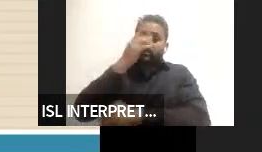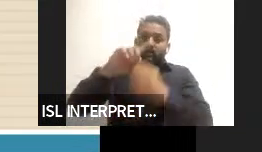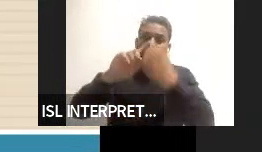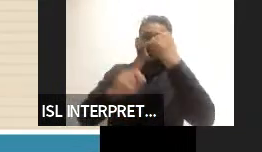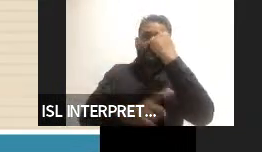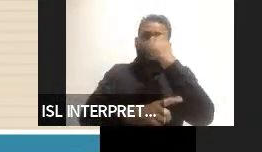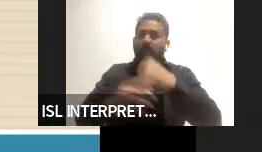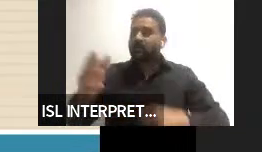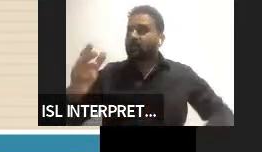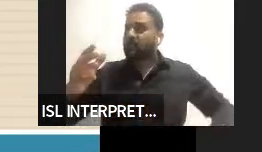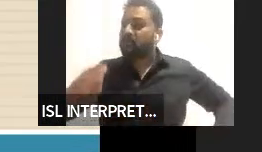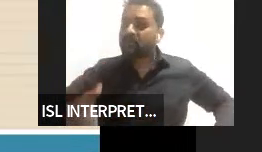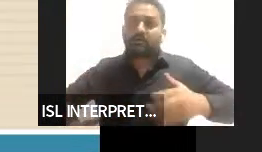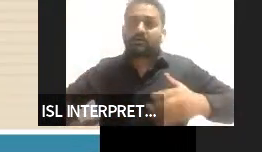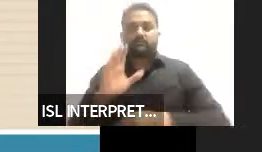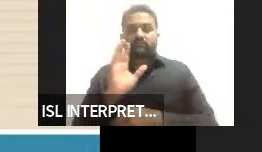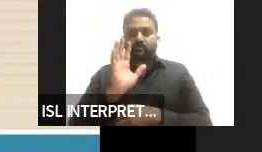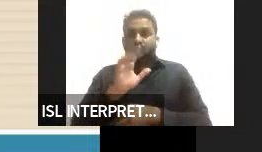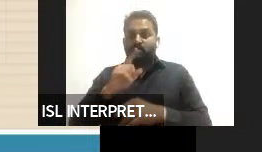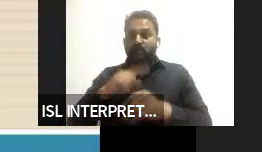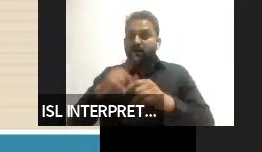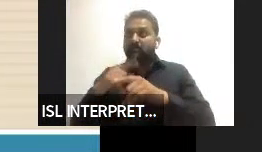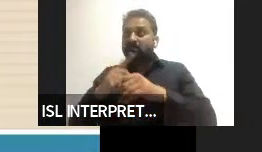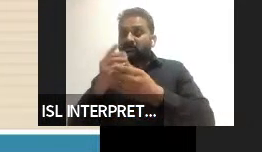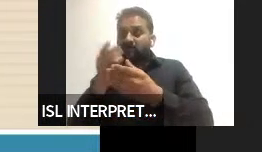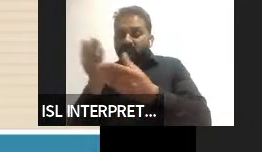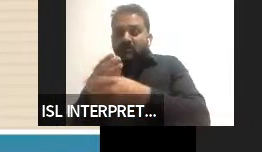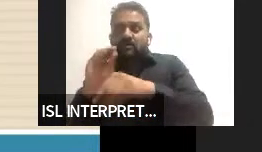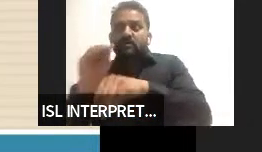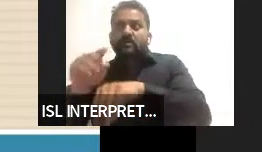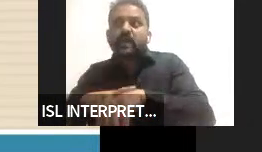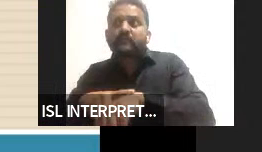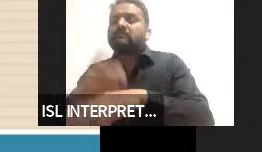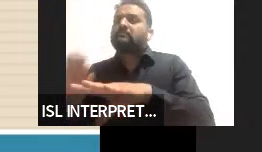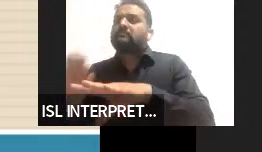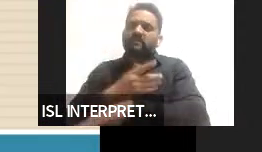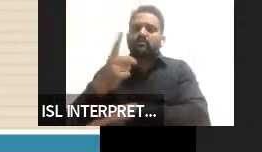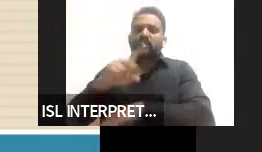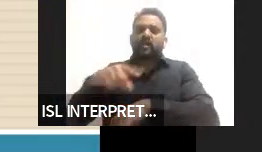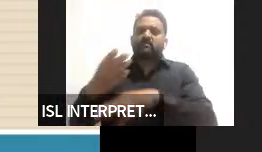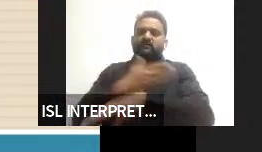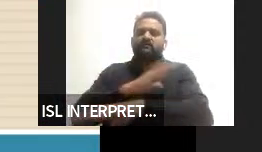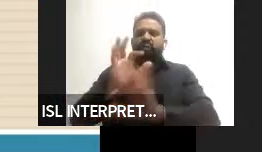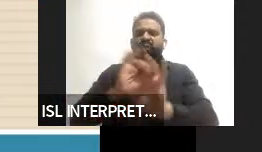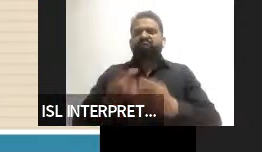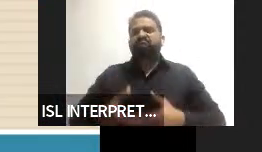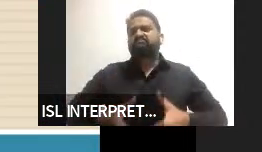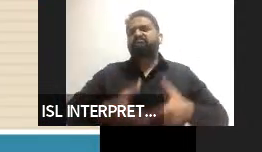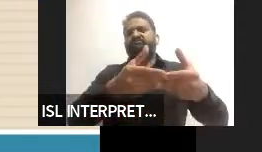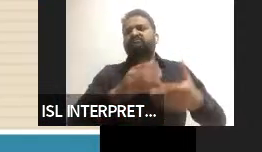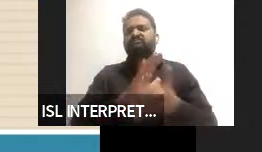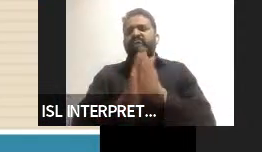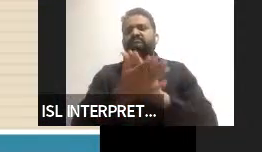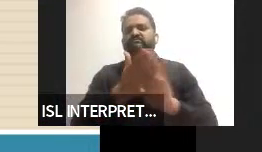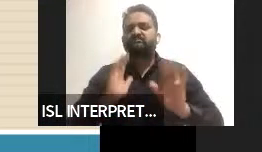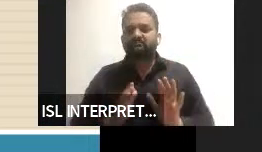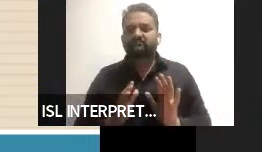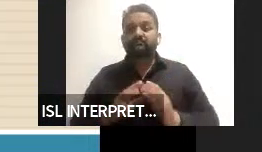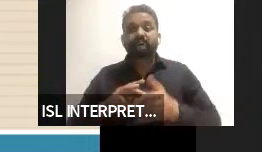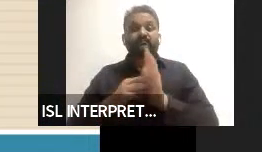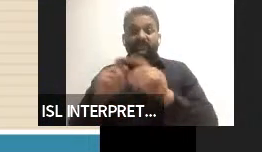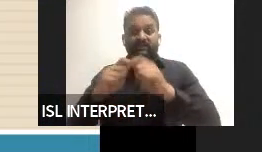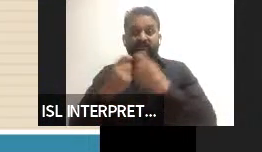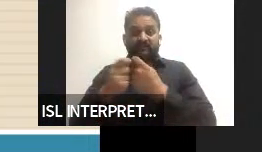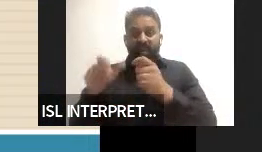thing. You should do it 12 hours before. We generally say all the team members have